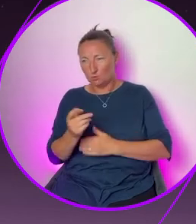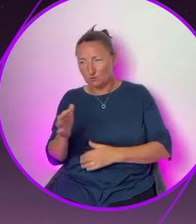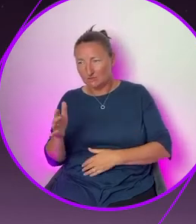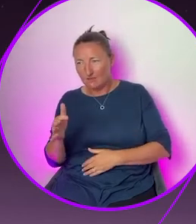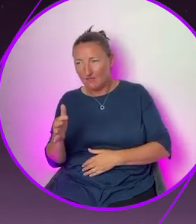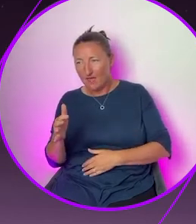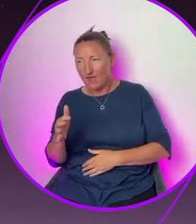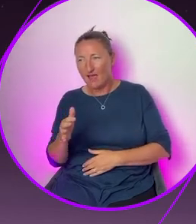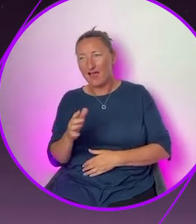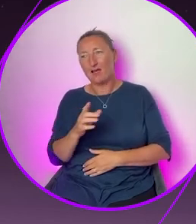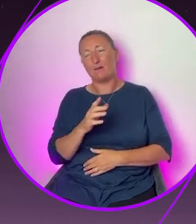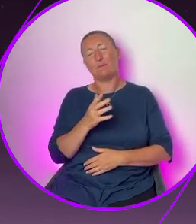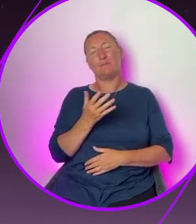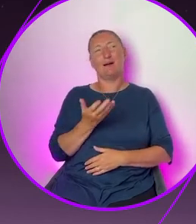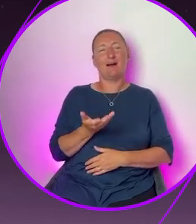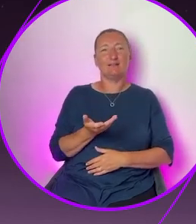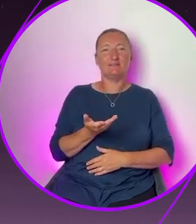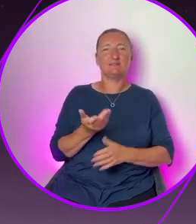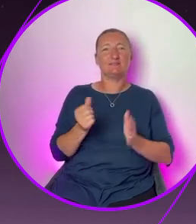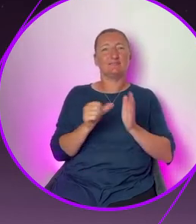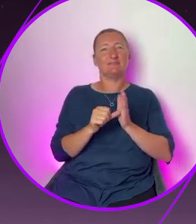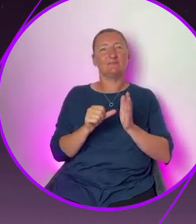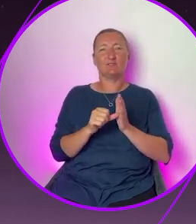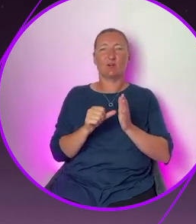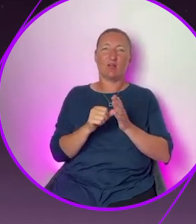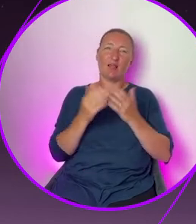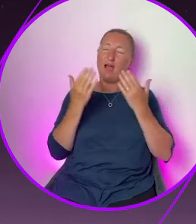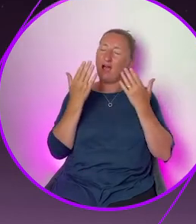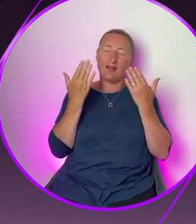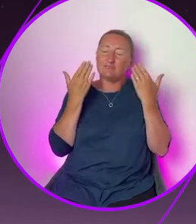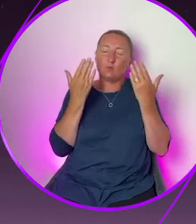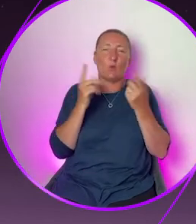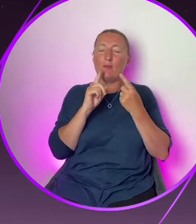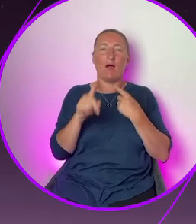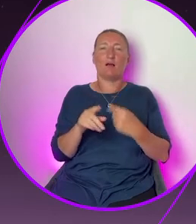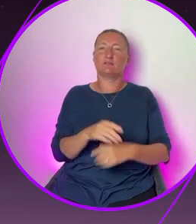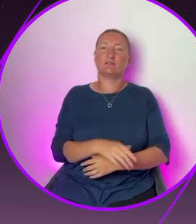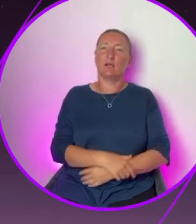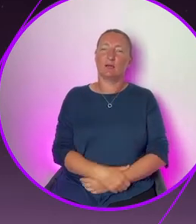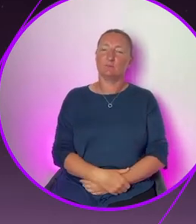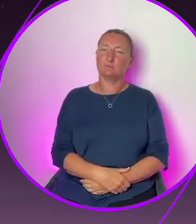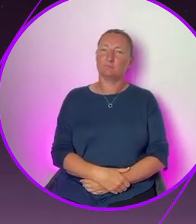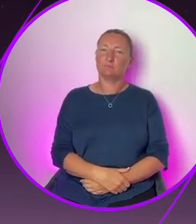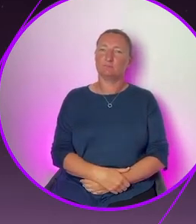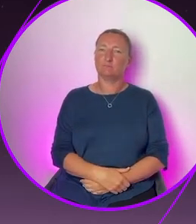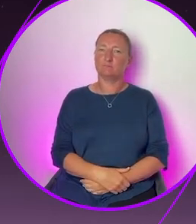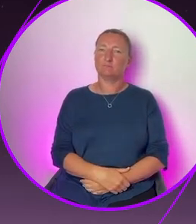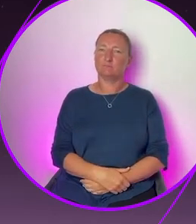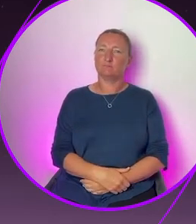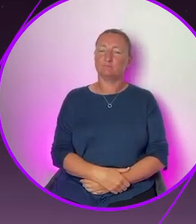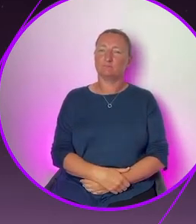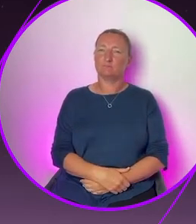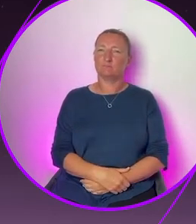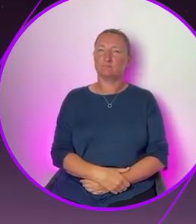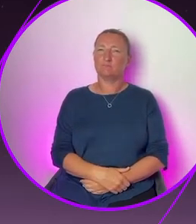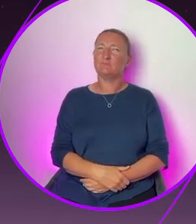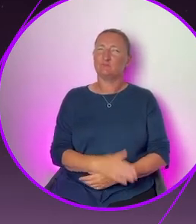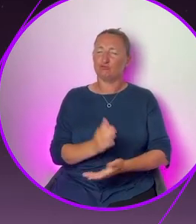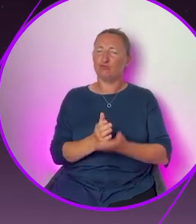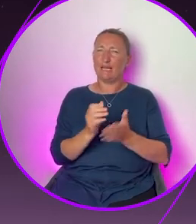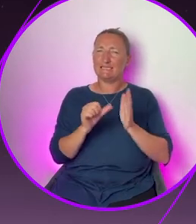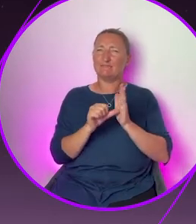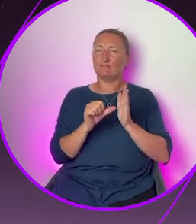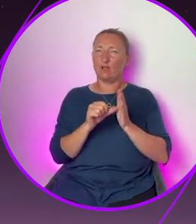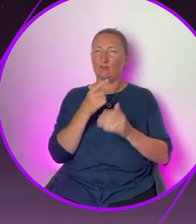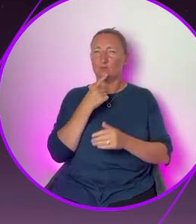But it's a difficult question. I don't know if I know the answer to that one. Yeah, I think it's very difficult to kind of give